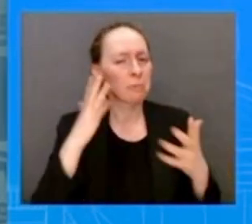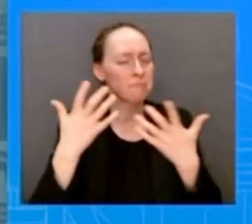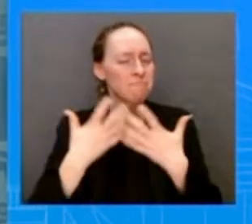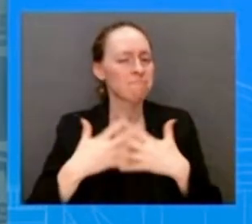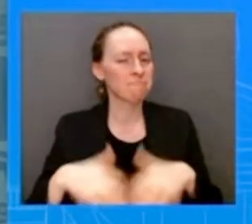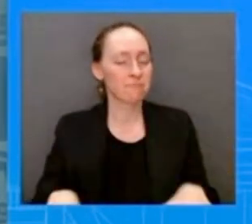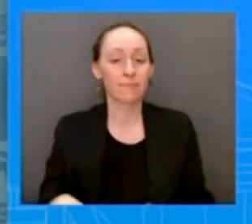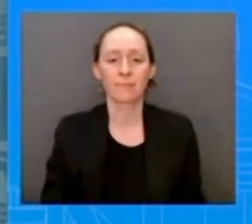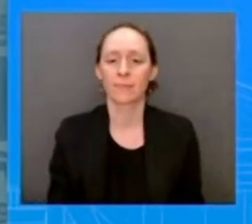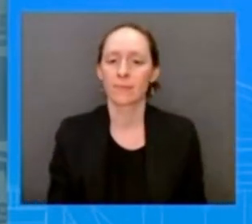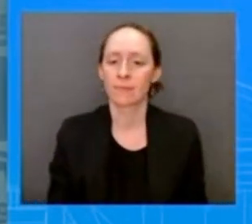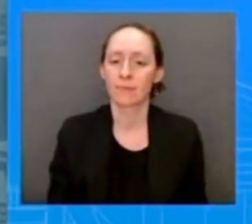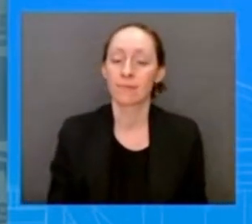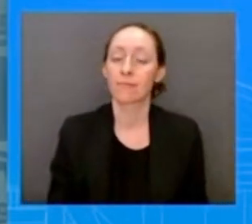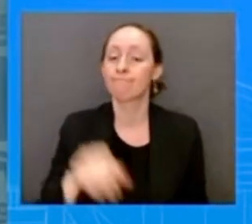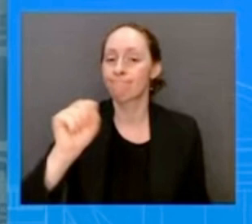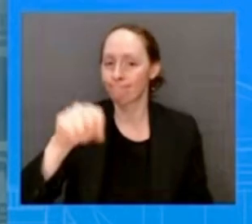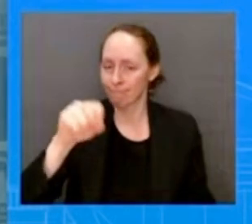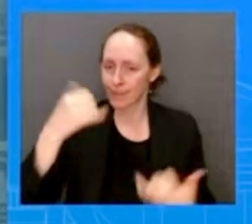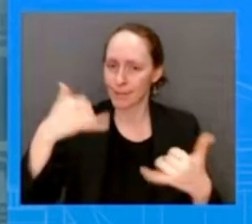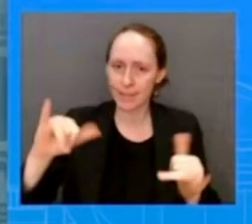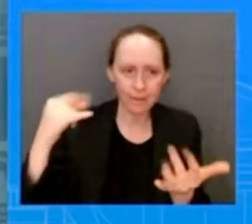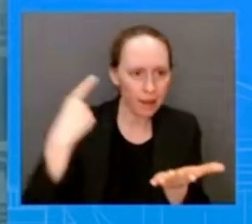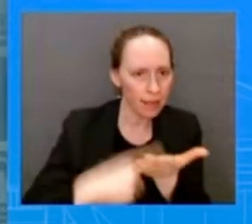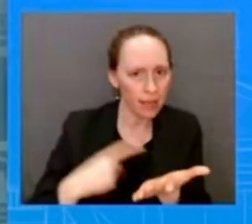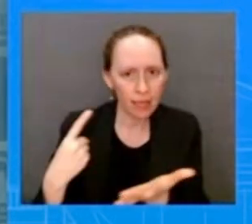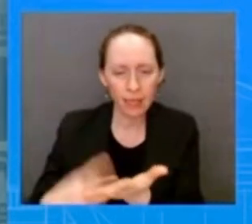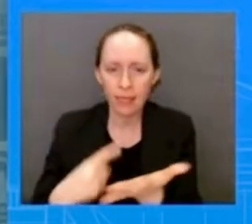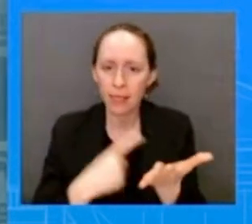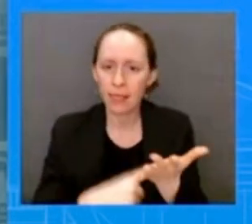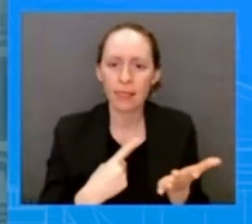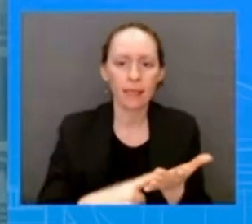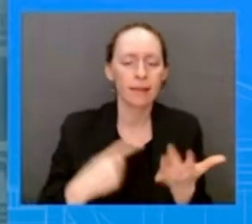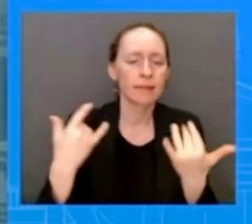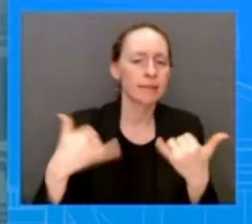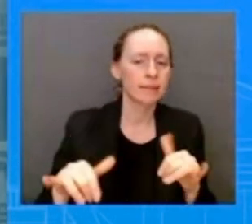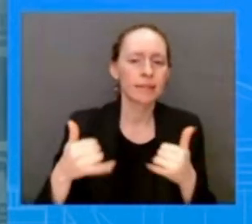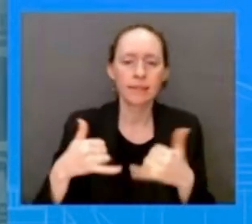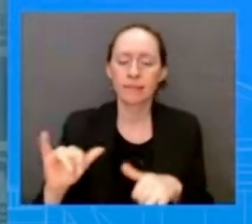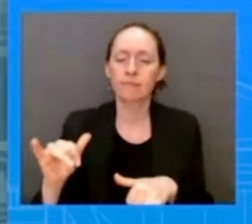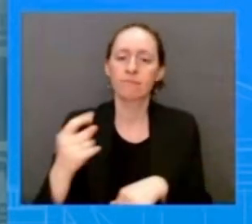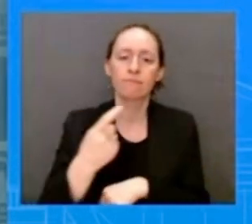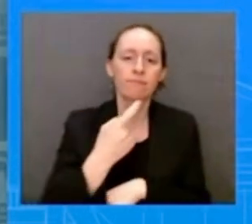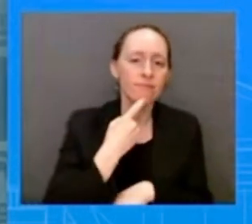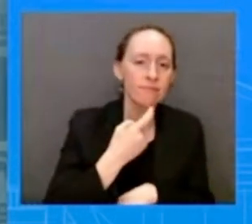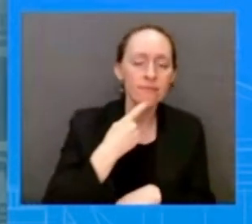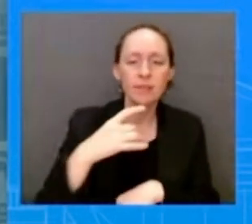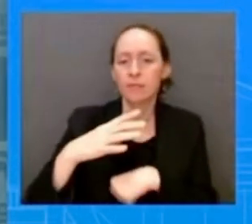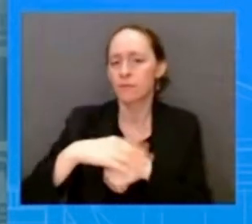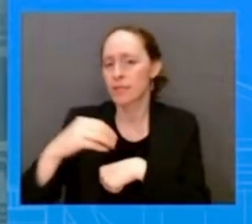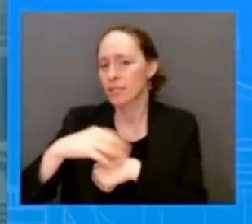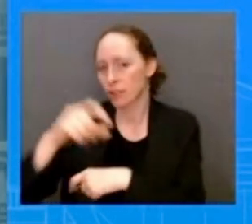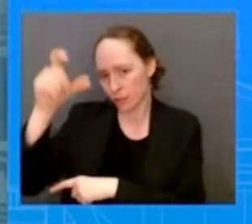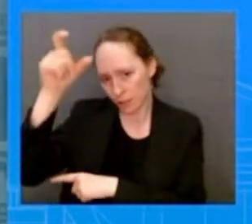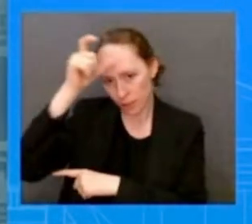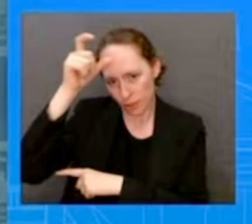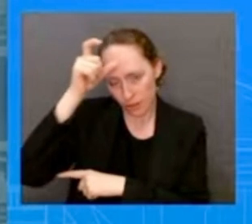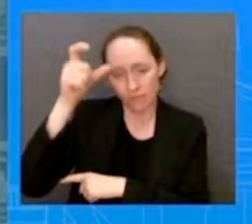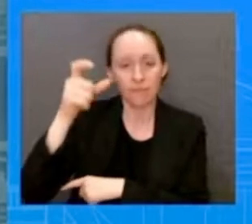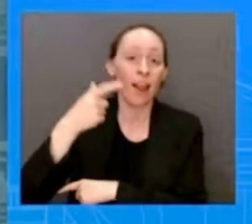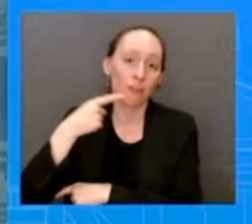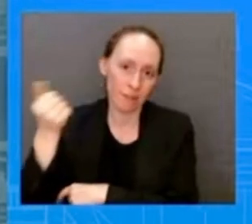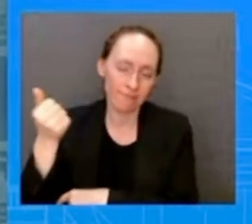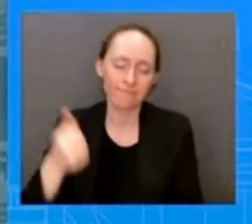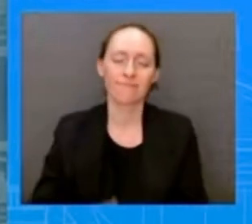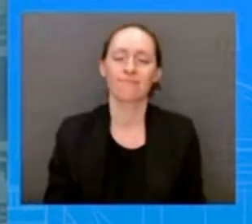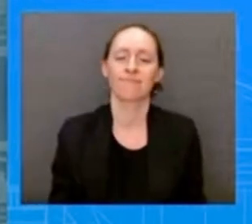between Turkey, Finland, and Sweden, as well as with Hungary. We'll let those nations speak to the specifics of their concerns and the